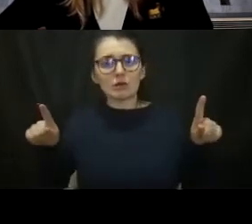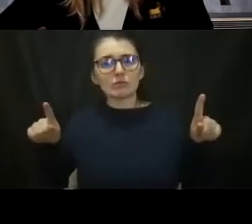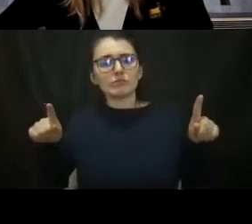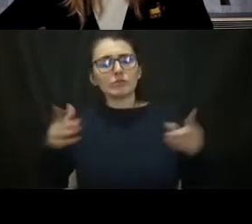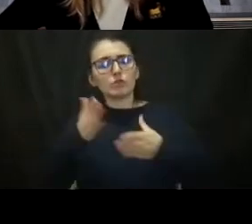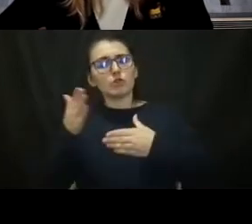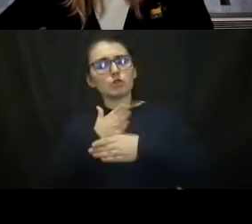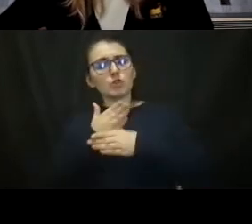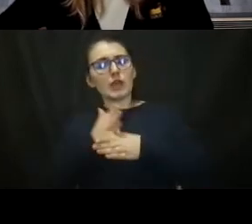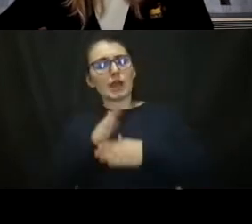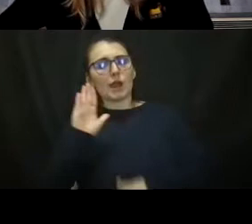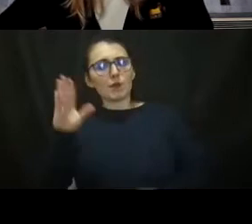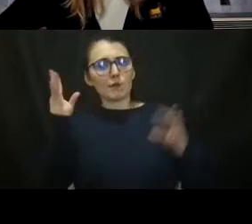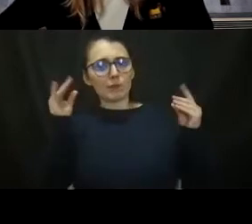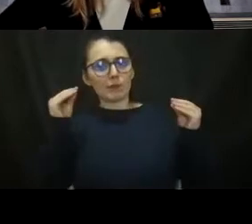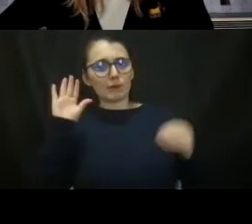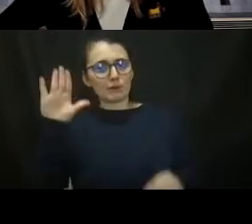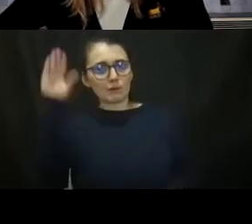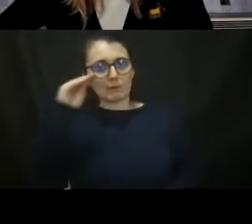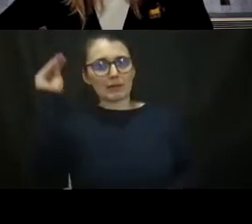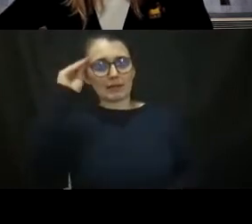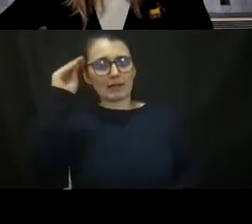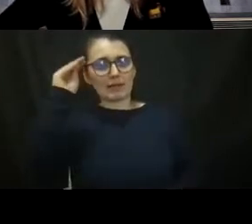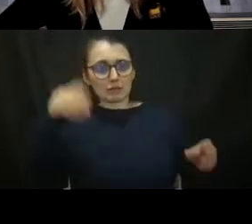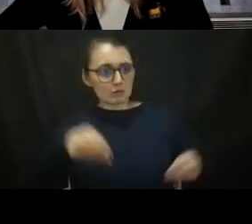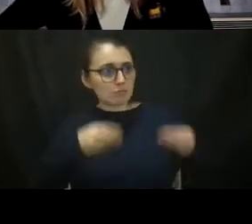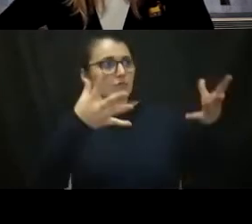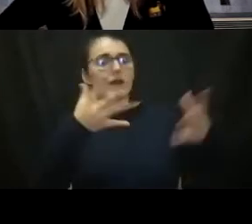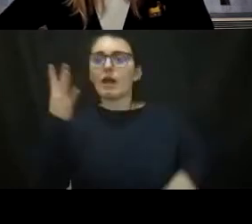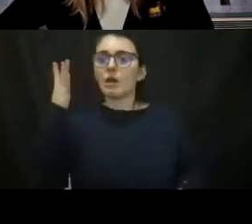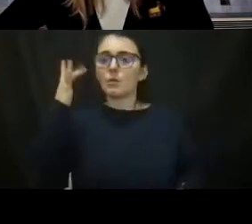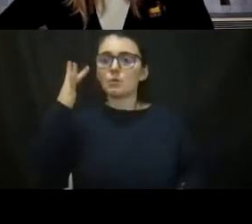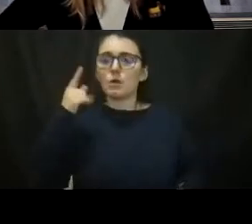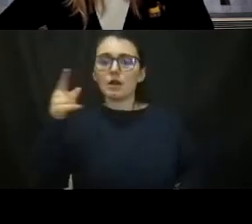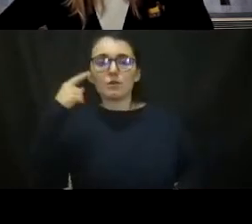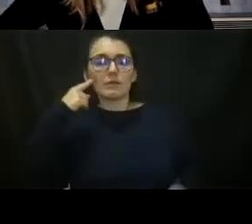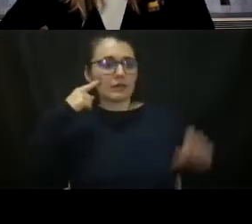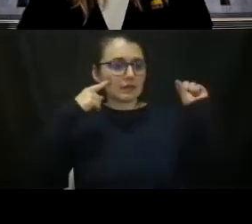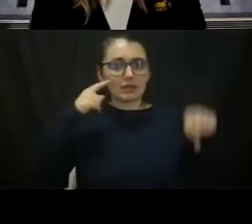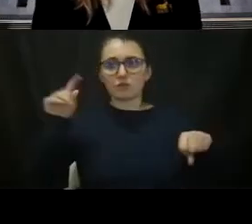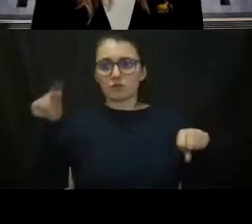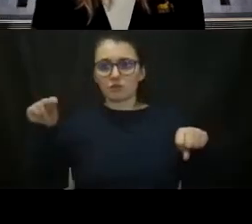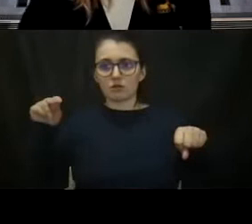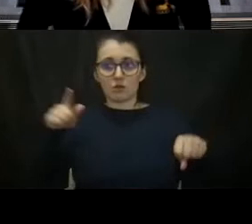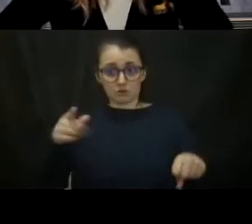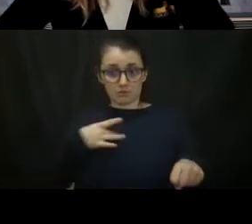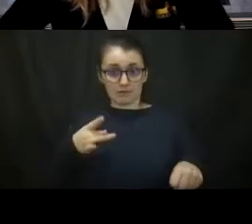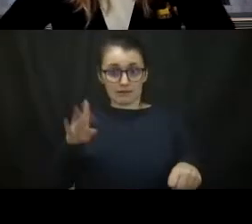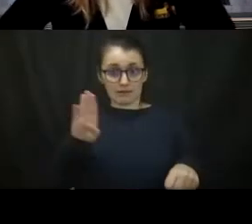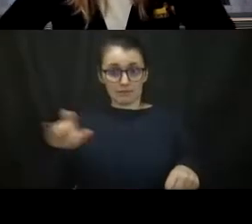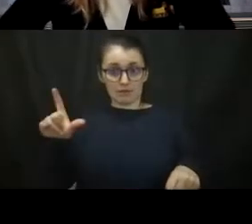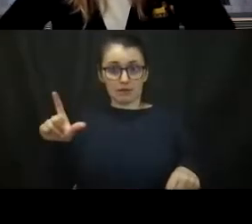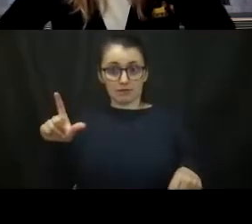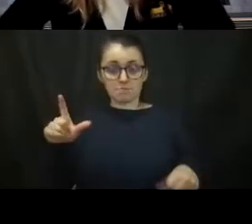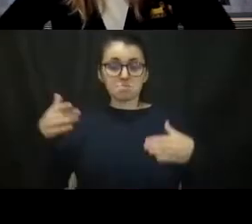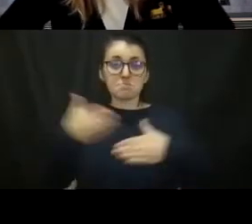process and a chance for you to provide your opinion about whether or not you think they should be voting yes or no, whether you like the bill. And